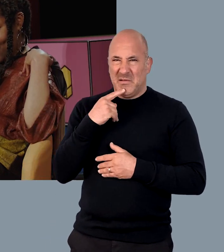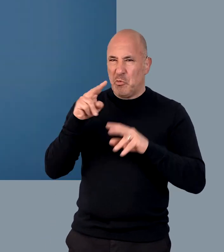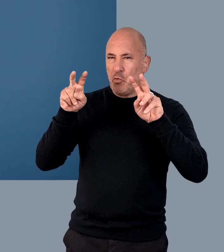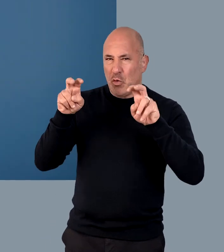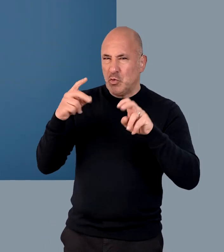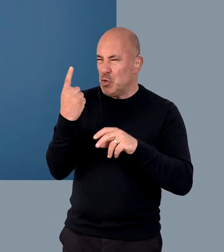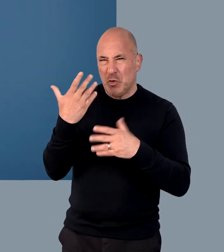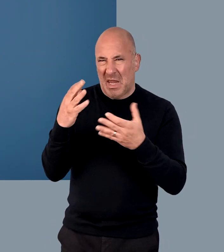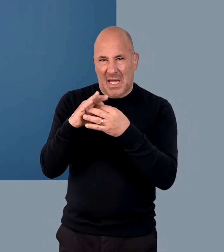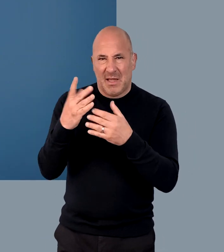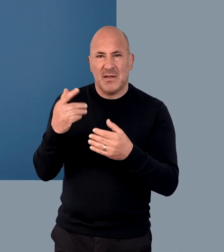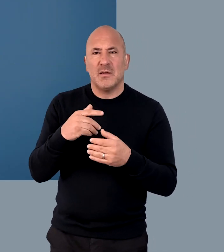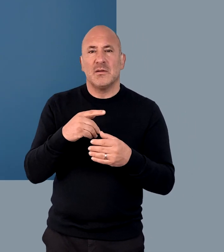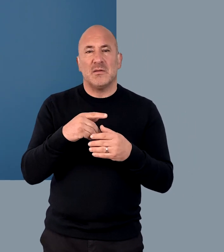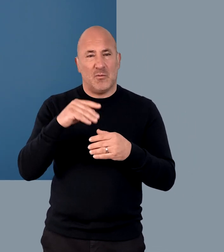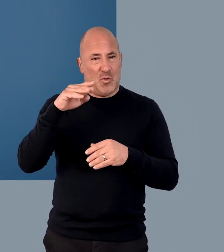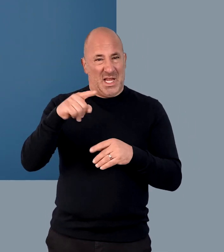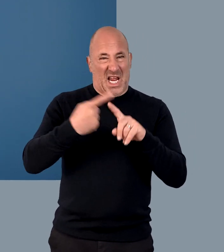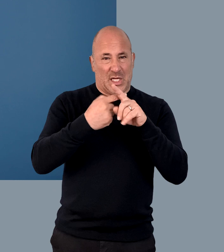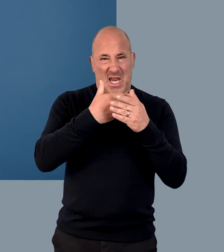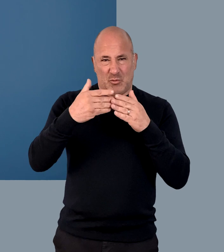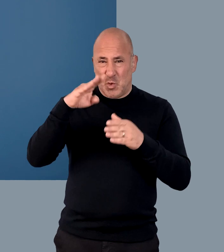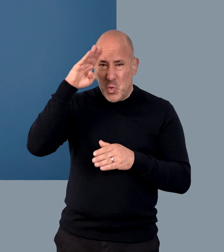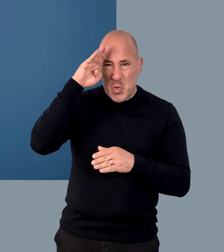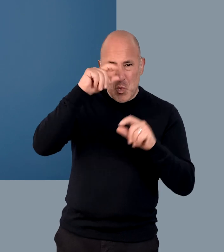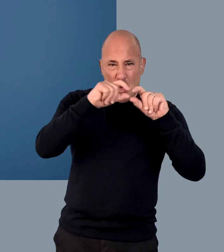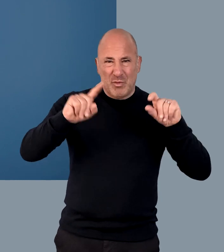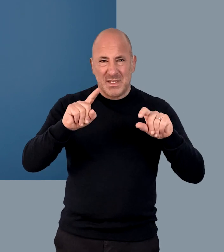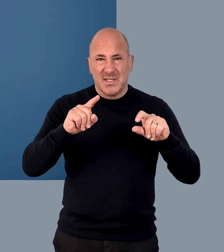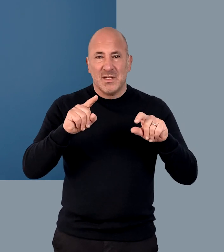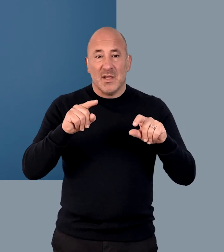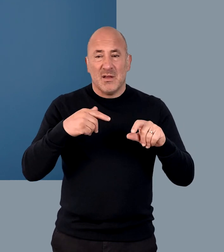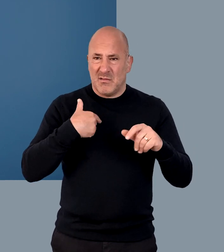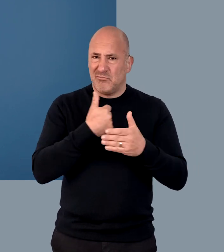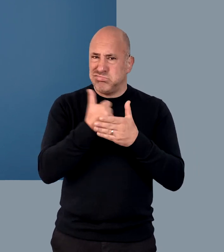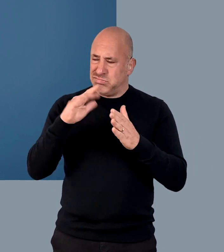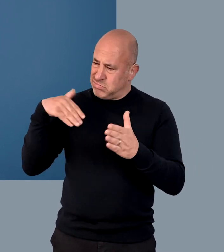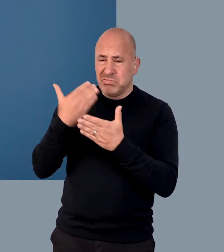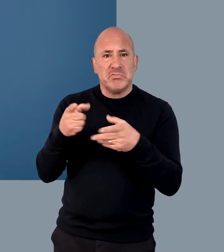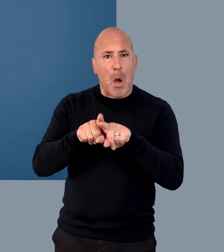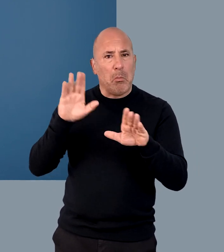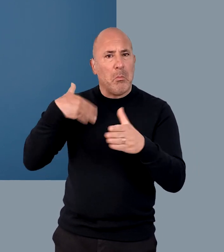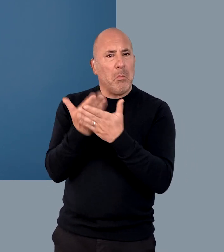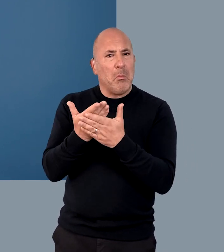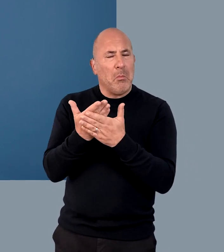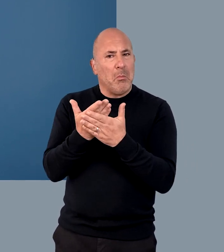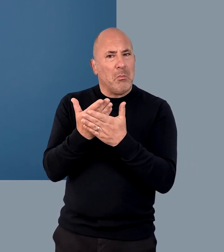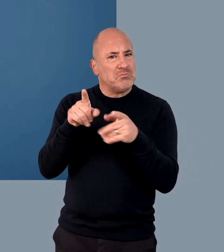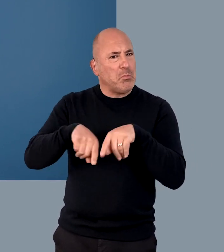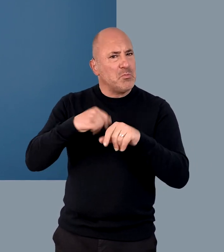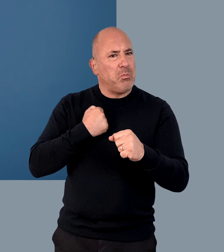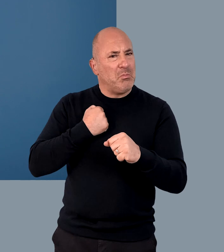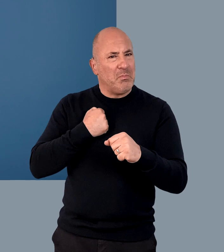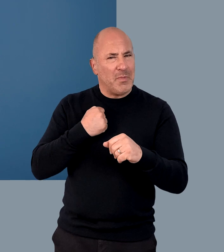to, the most dangerous sentence in the English language is, "This is how we've always done things." And so I'm thinking a lot